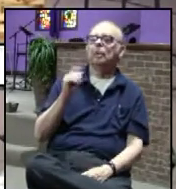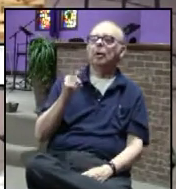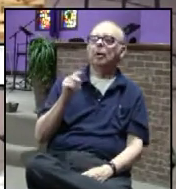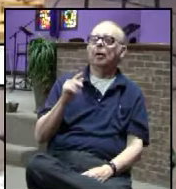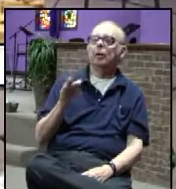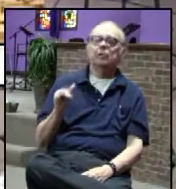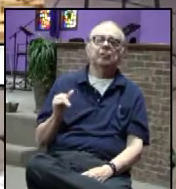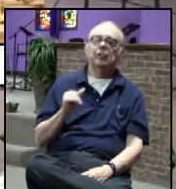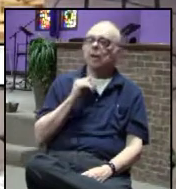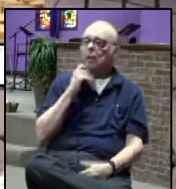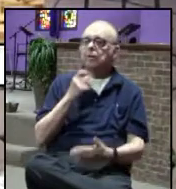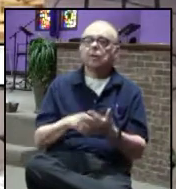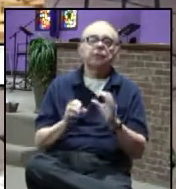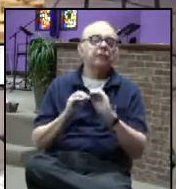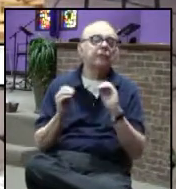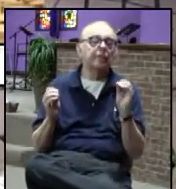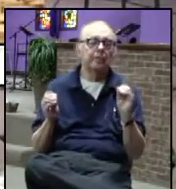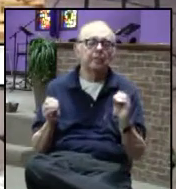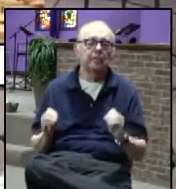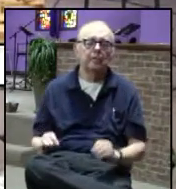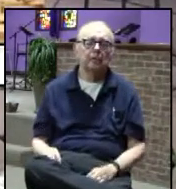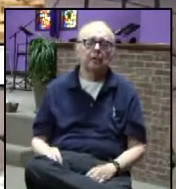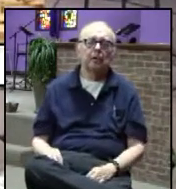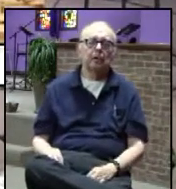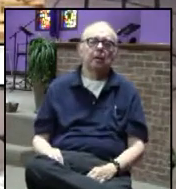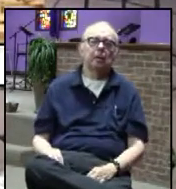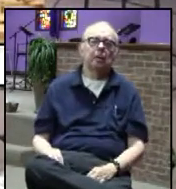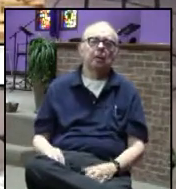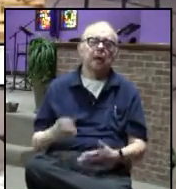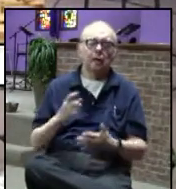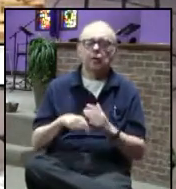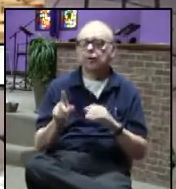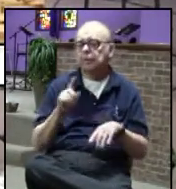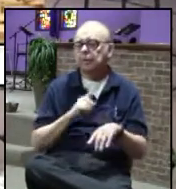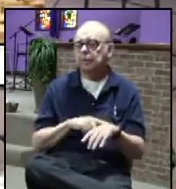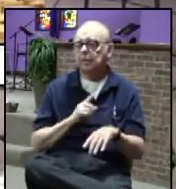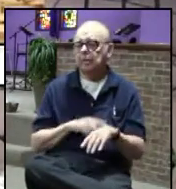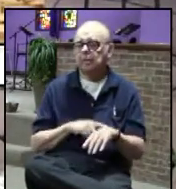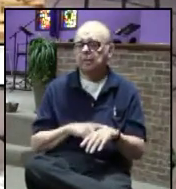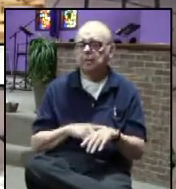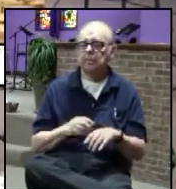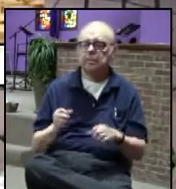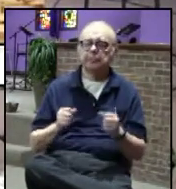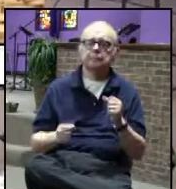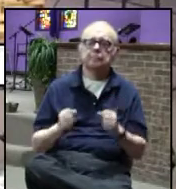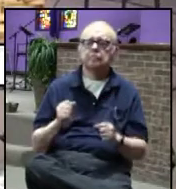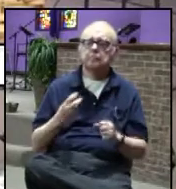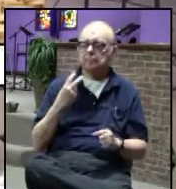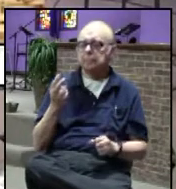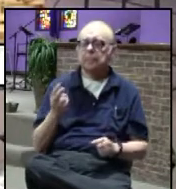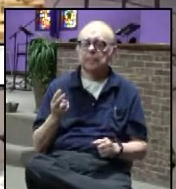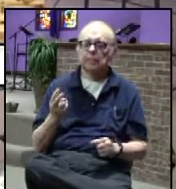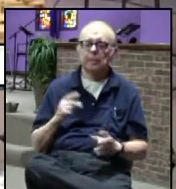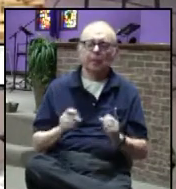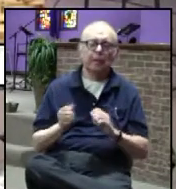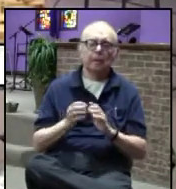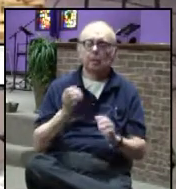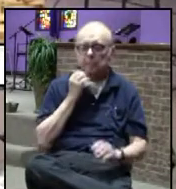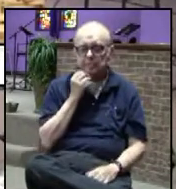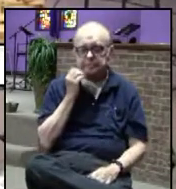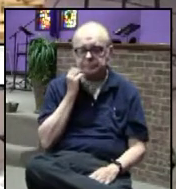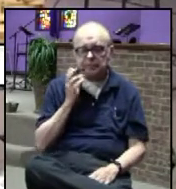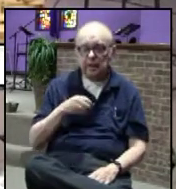Doesn't cost you a dime. It just costs you a little bit of your time. Drive around the community and look for homeless people and hand out bags.